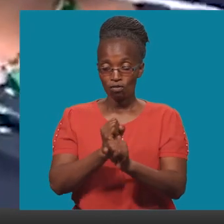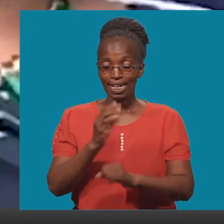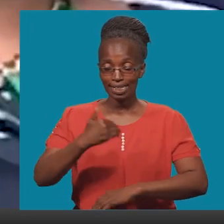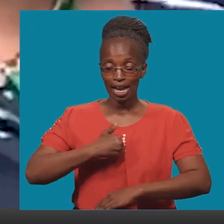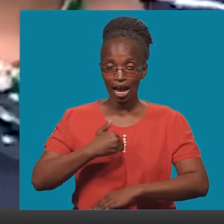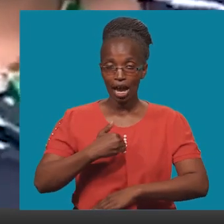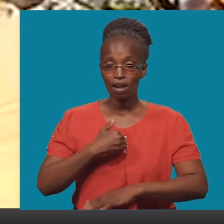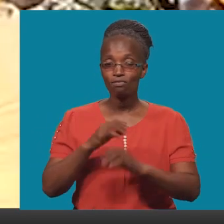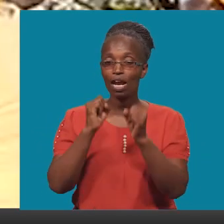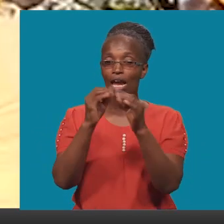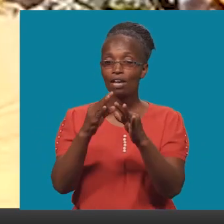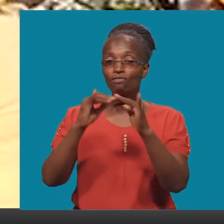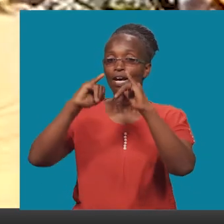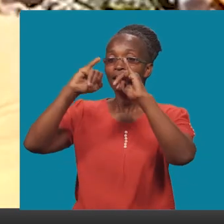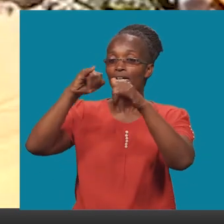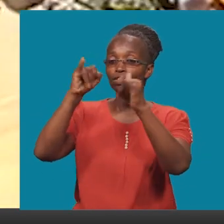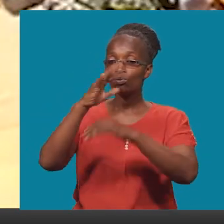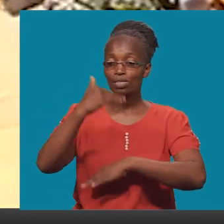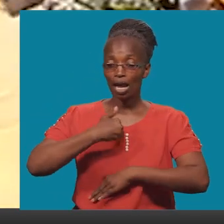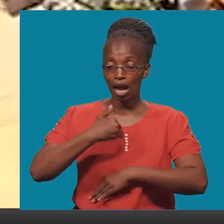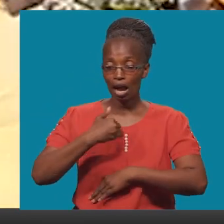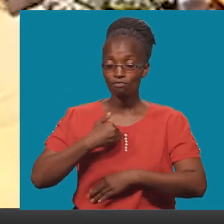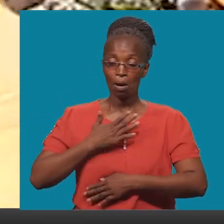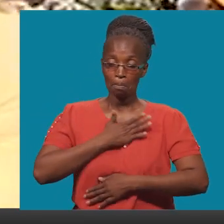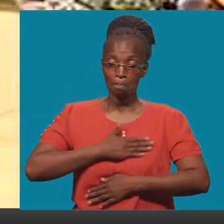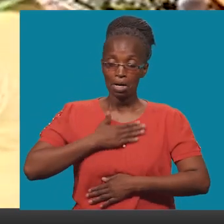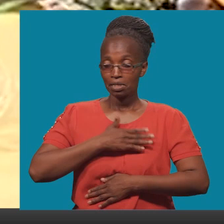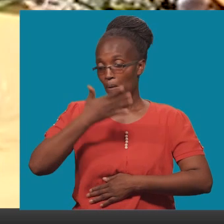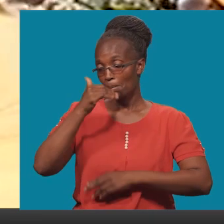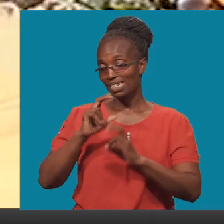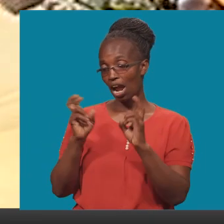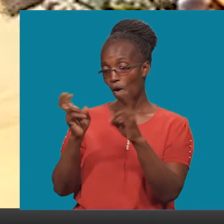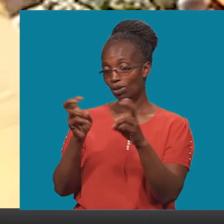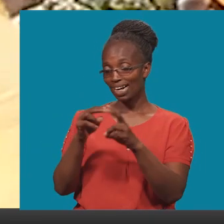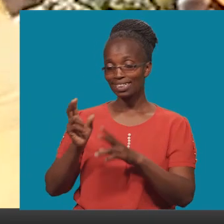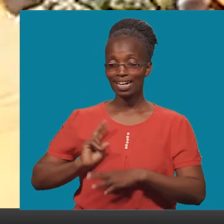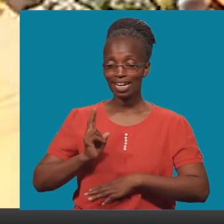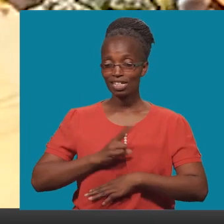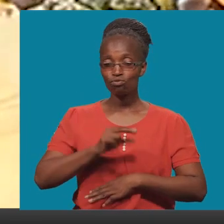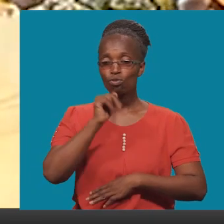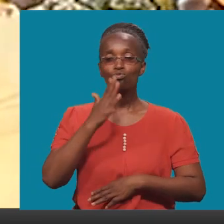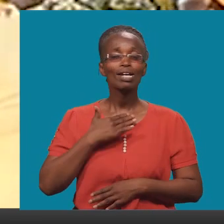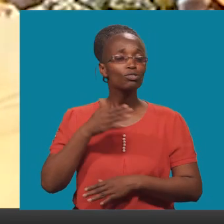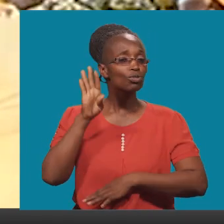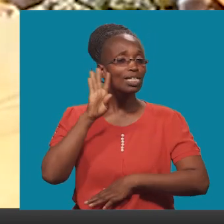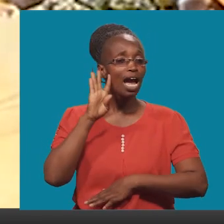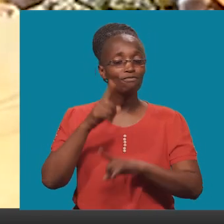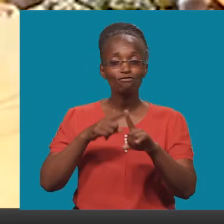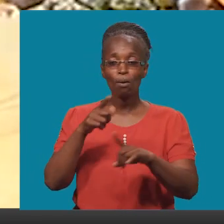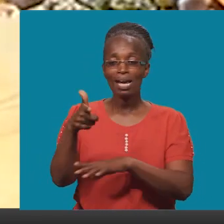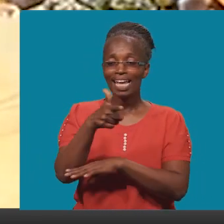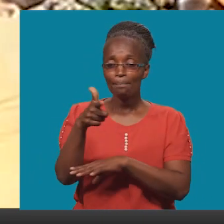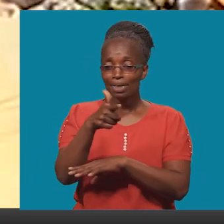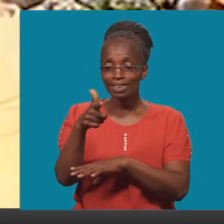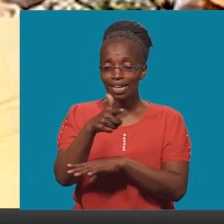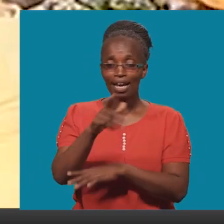that they will sort it out. If there are issues, please conduct us, see us. We don't want to see in the media that IBC is not doing